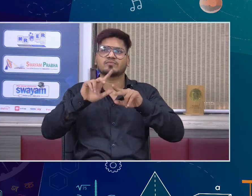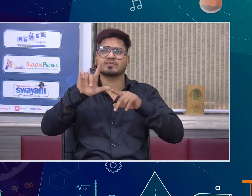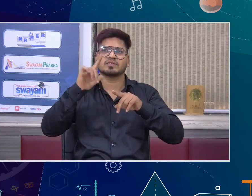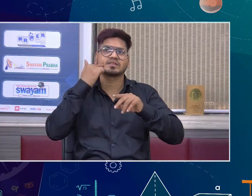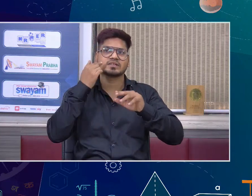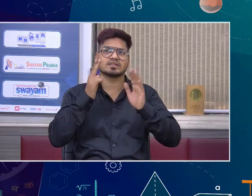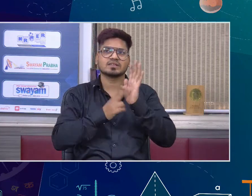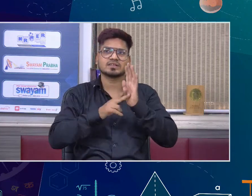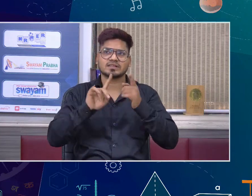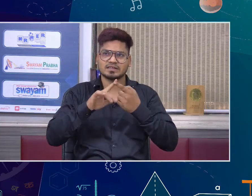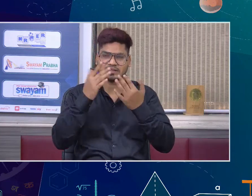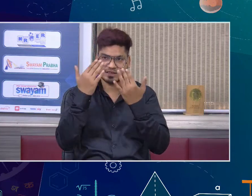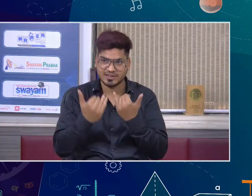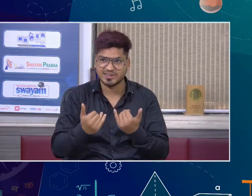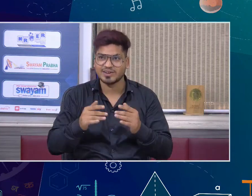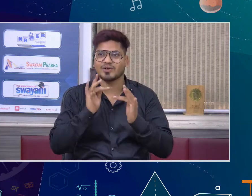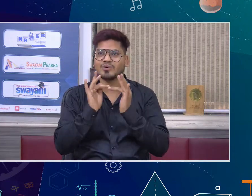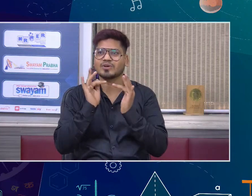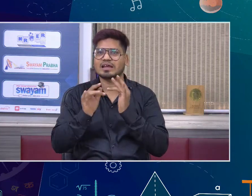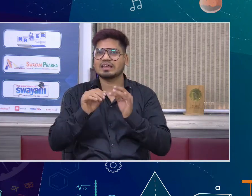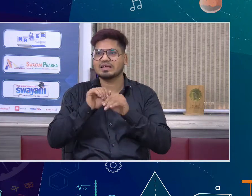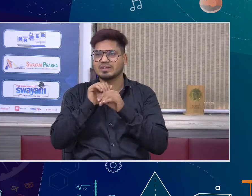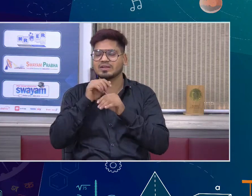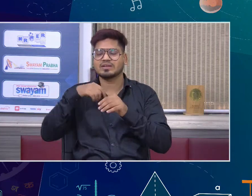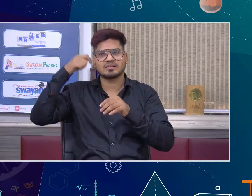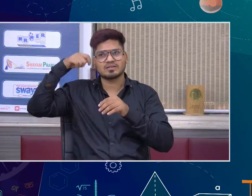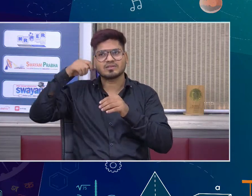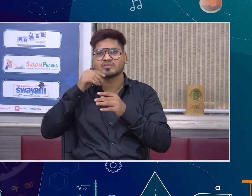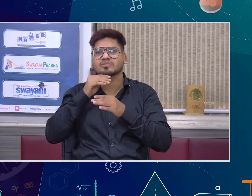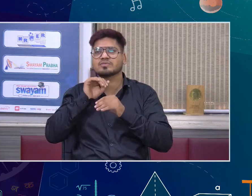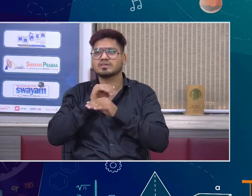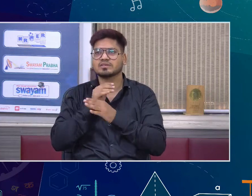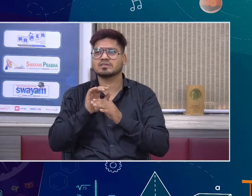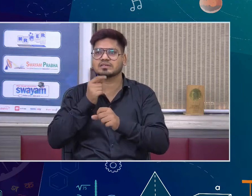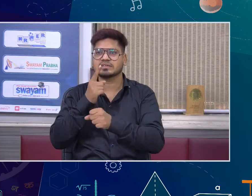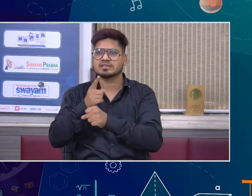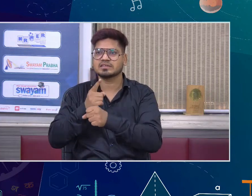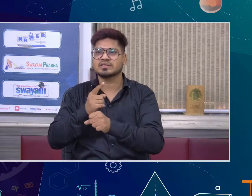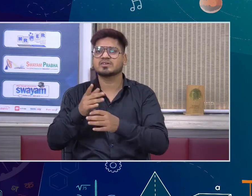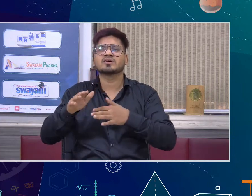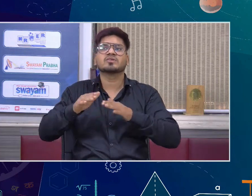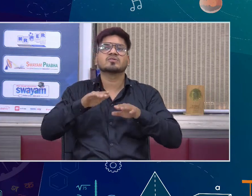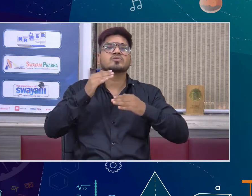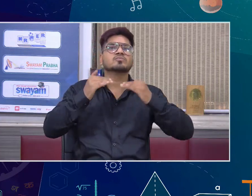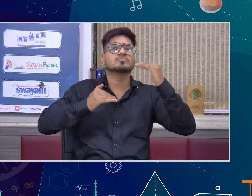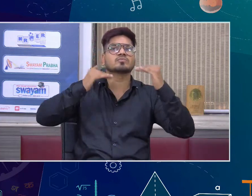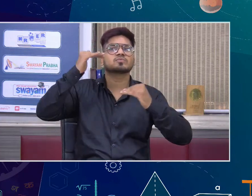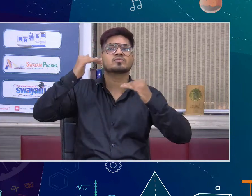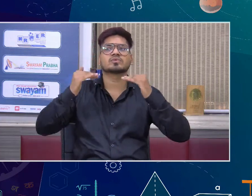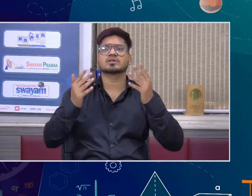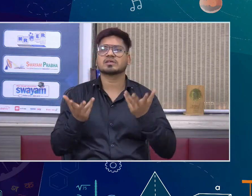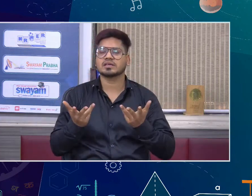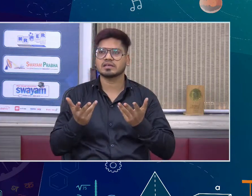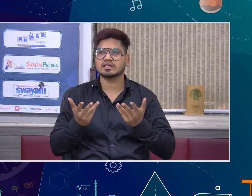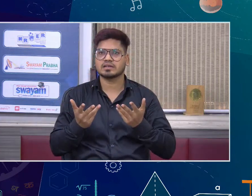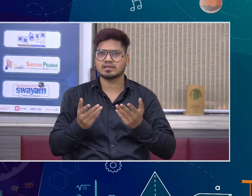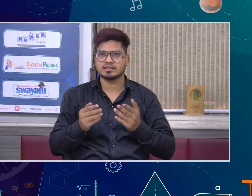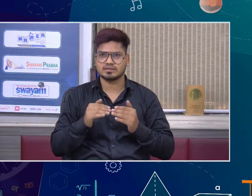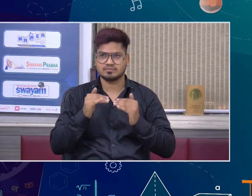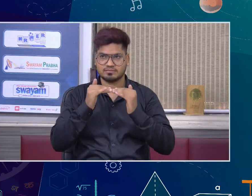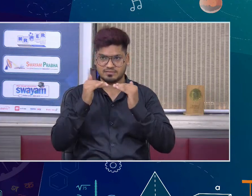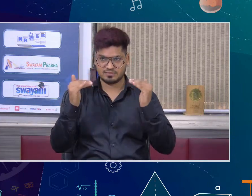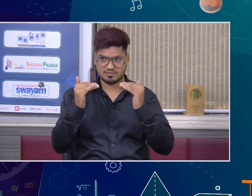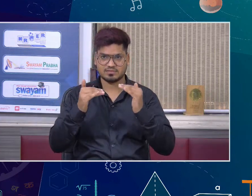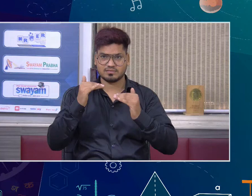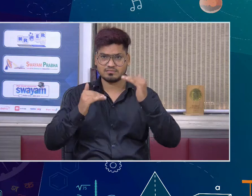teaching it online to the Yeah. same Yeah. inclusive setup. What's the difference? Can you compare the two? Yeah, yeah, I can compare